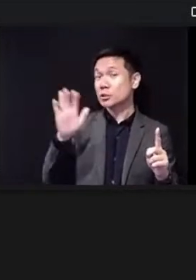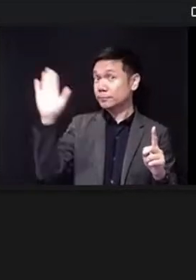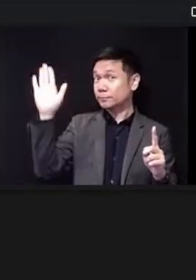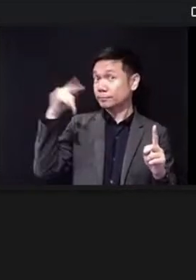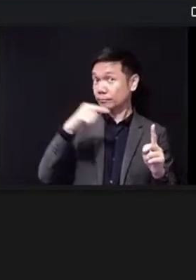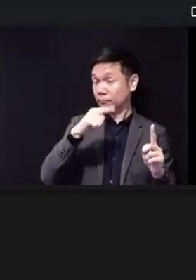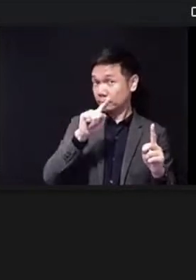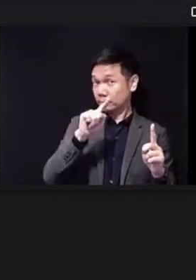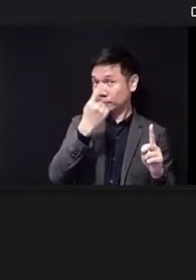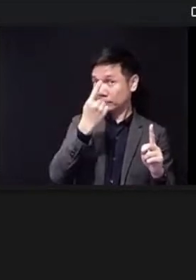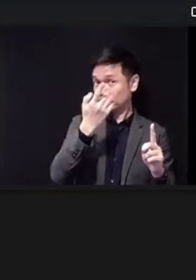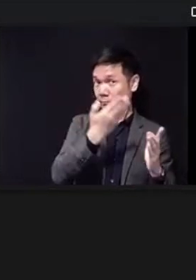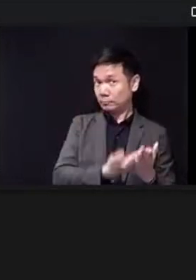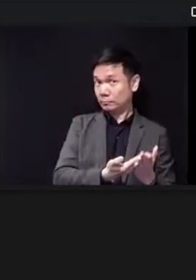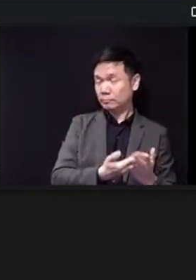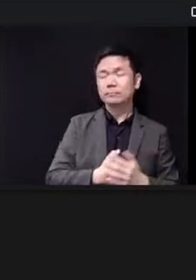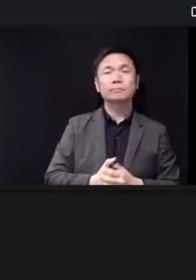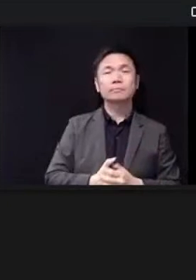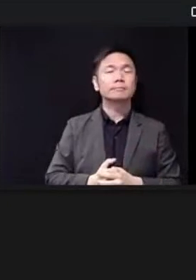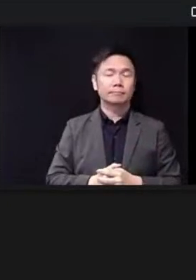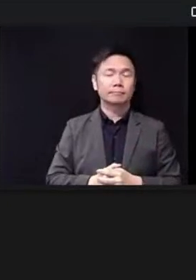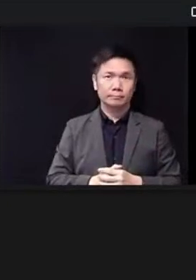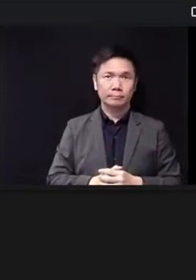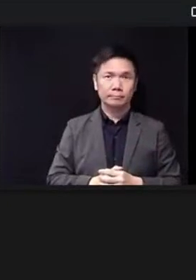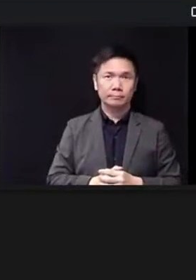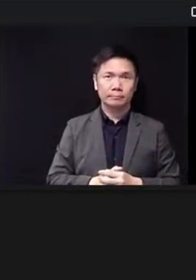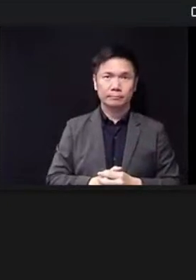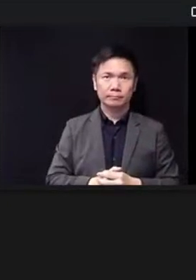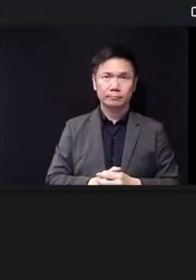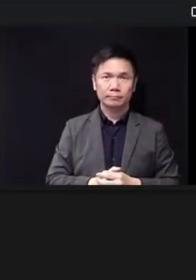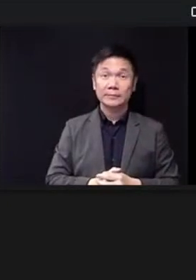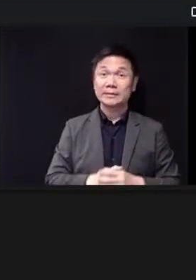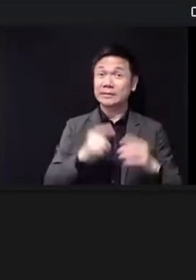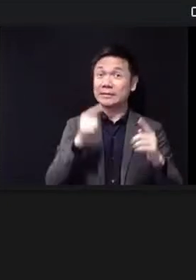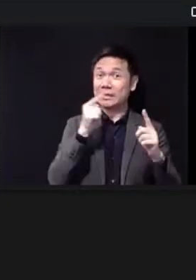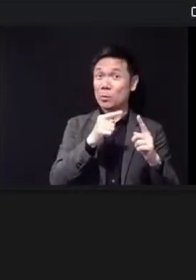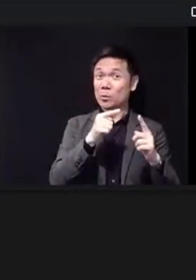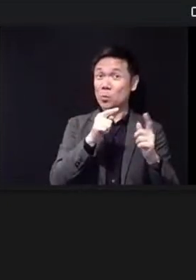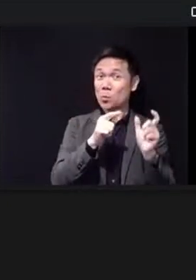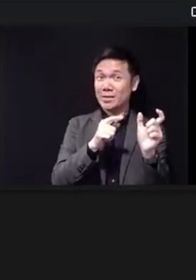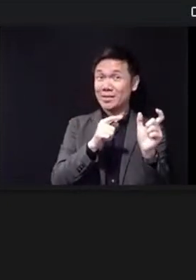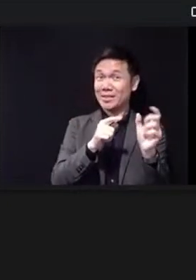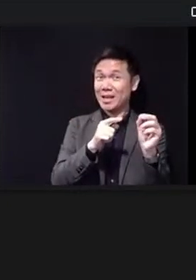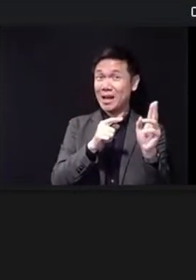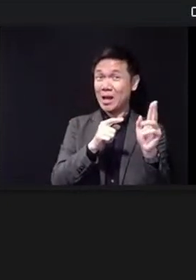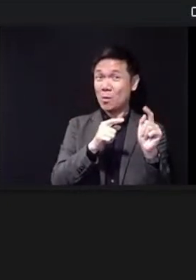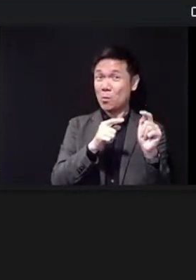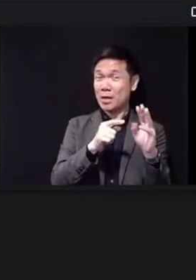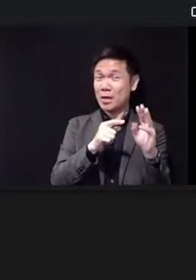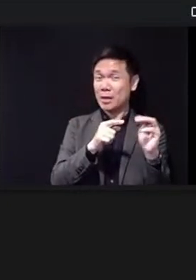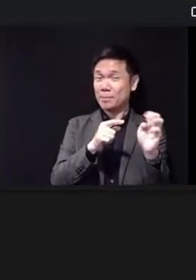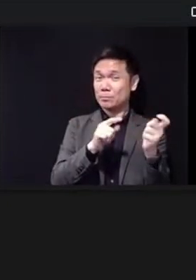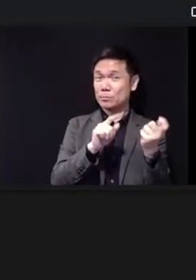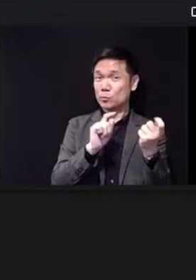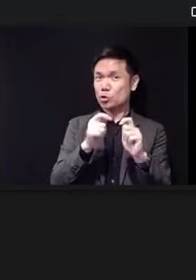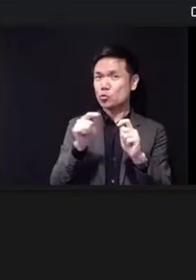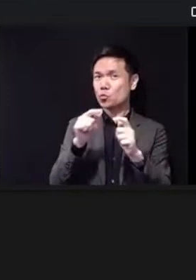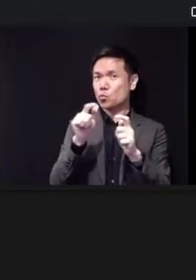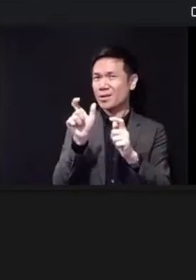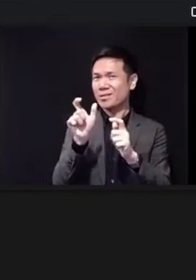Federation, where the outcome is changed to the report. Thank you, Madam